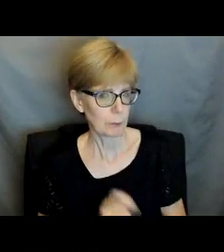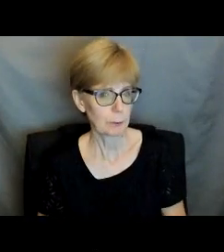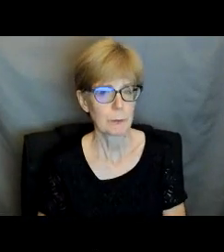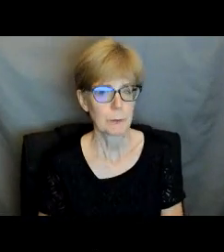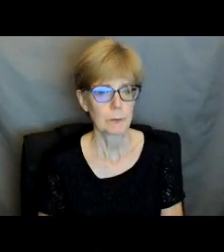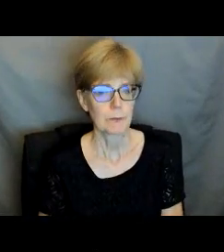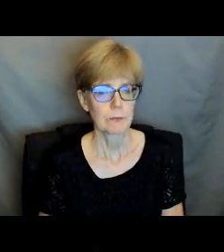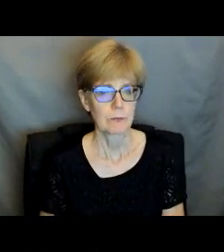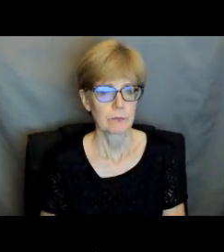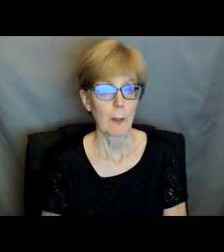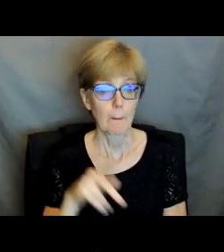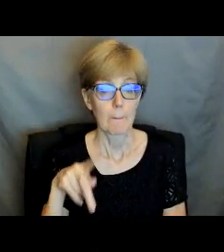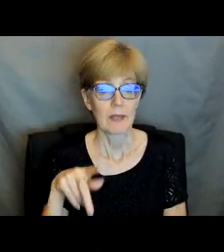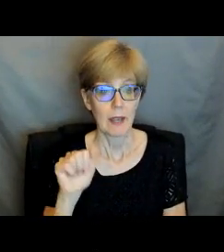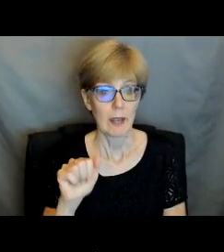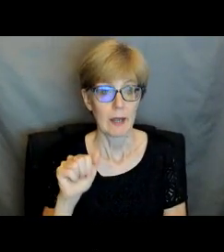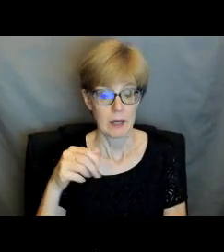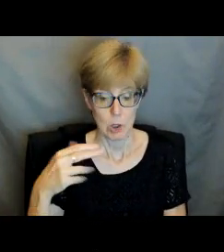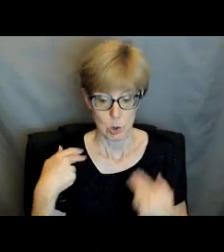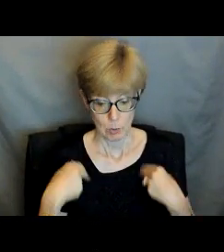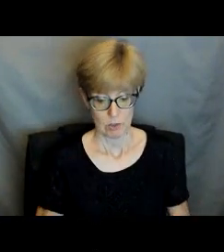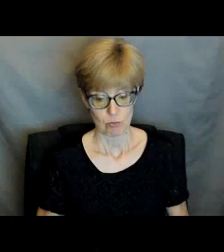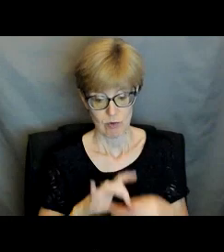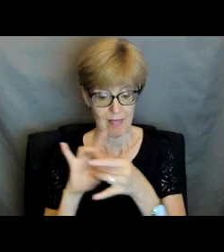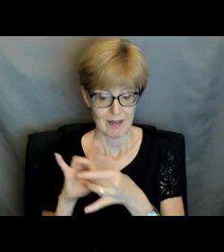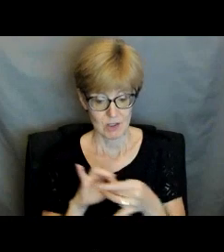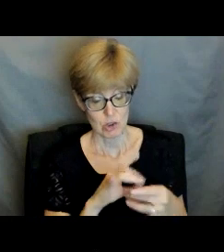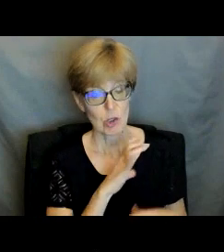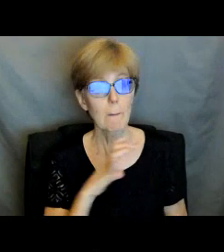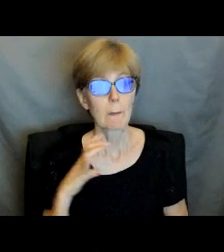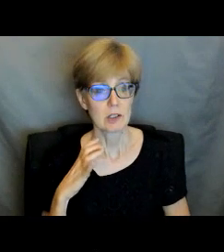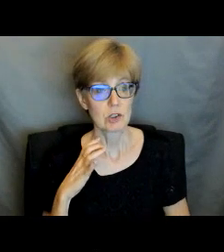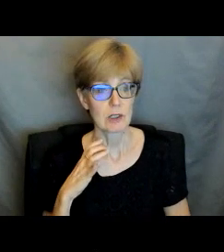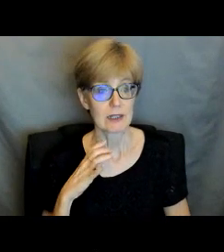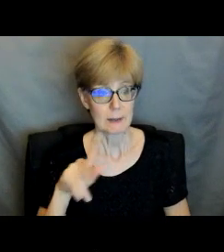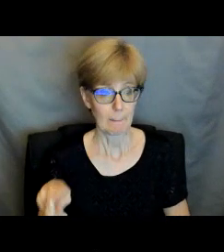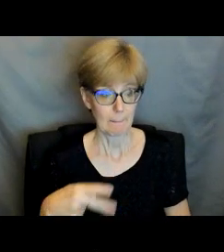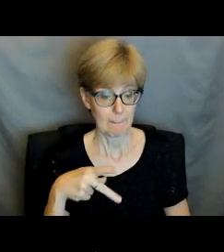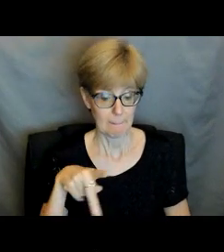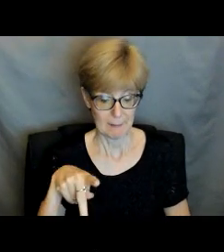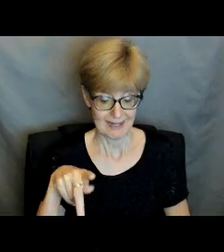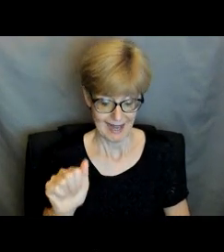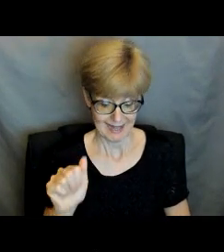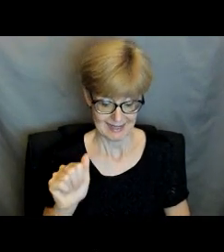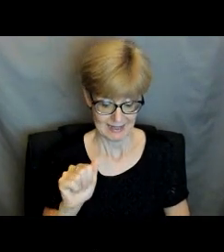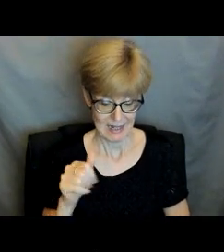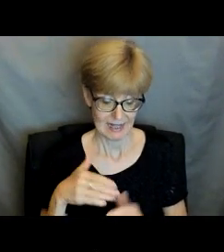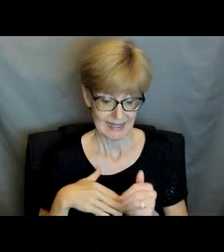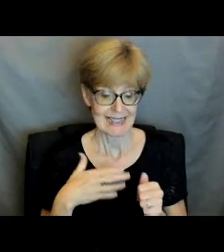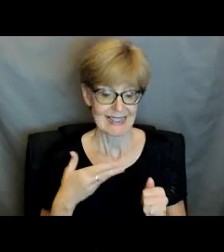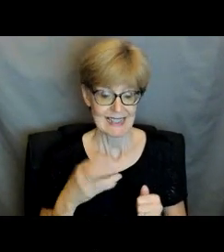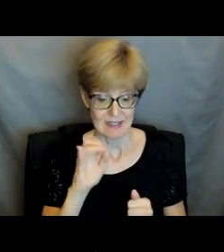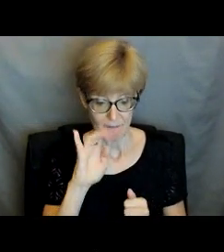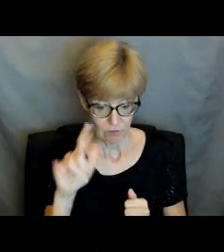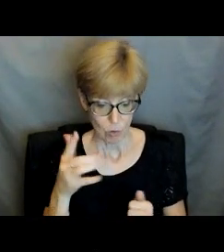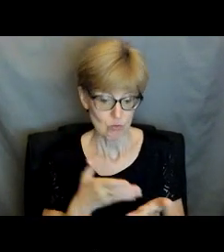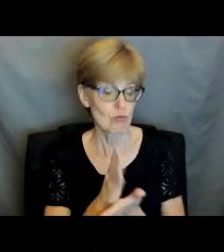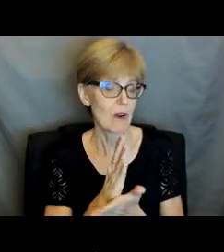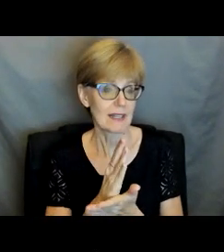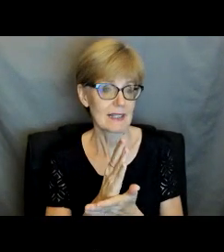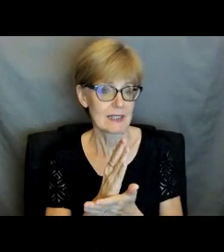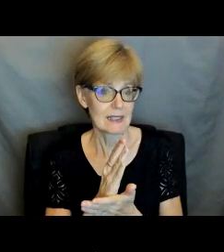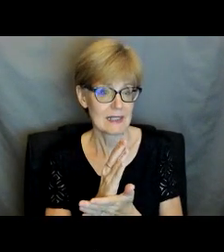So the Pennsylvania Human Relations Commission is Pennsylvania's leading civil rights enforcement agency. We've been around since